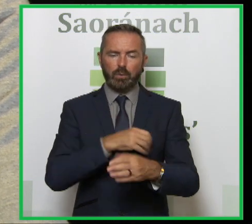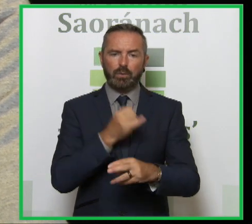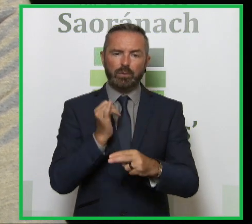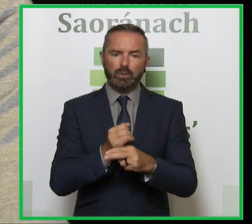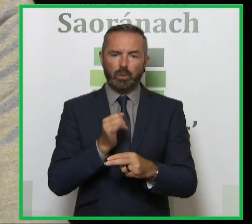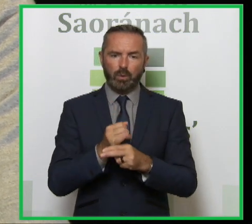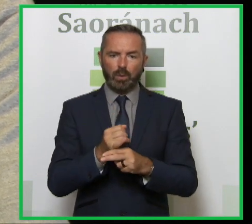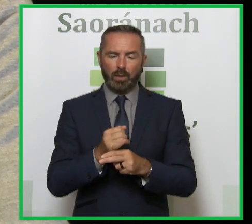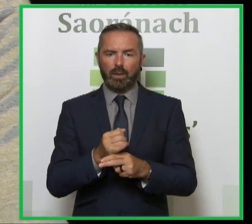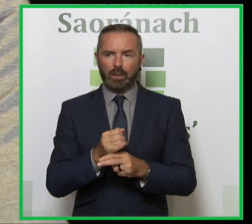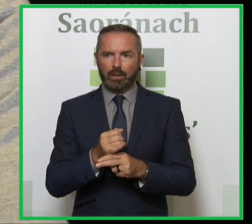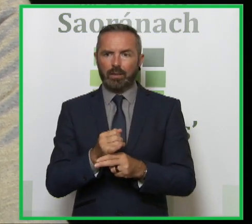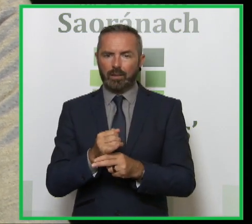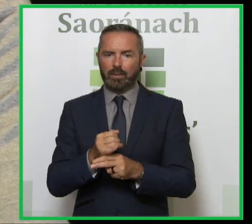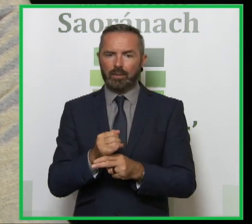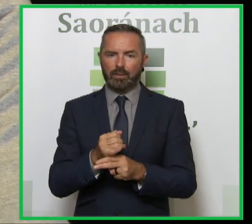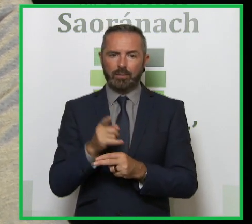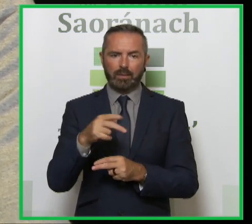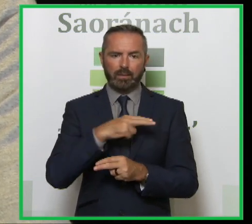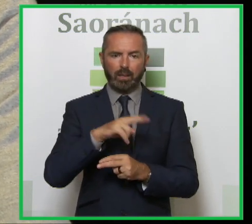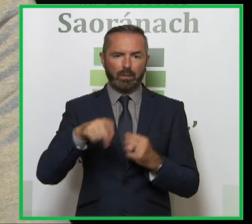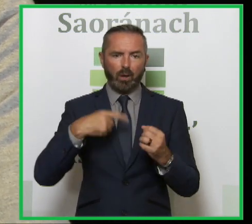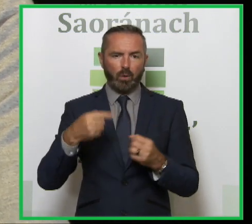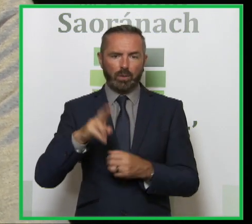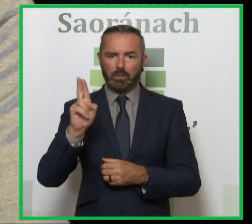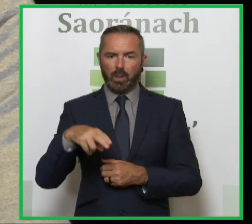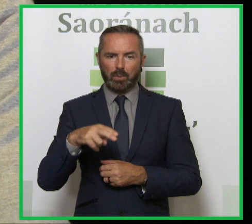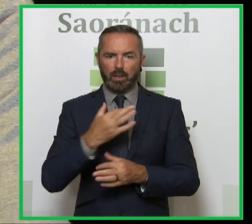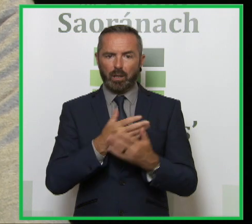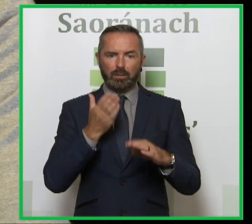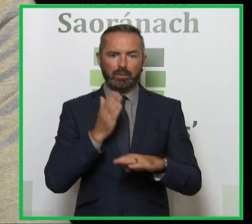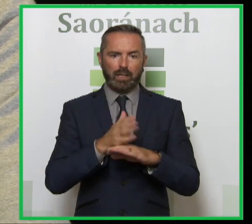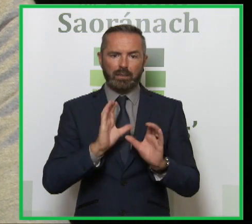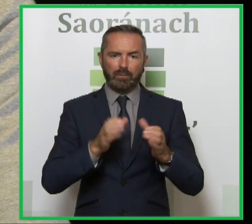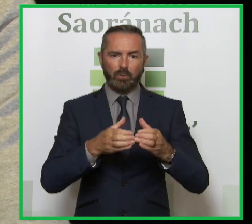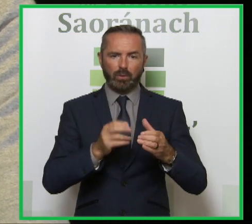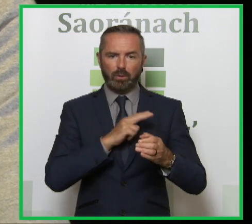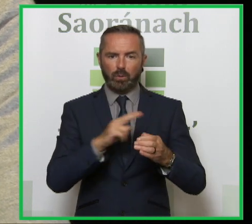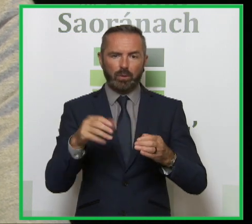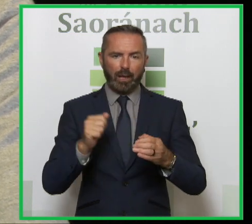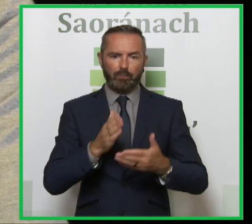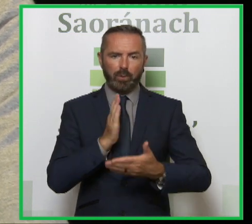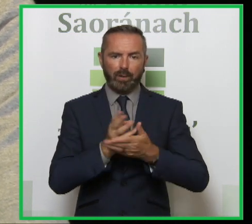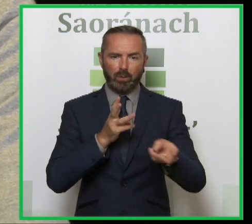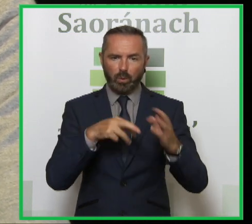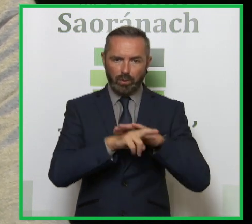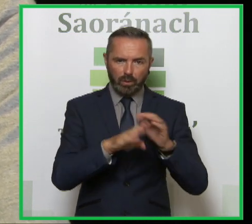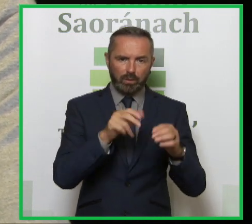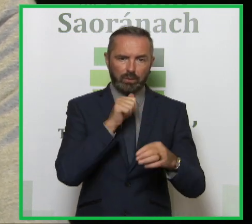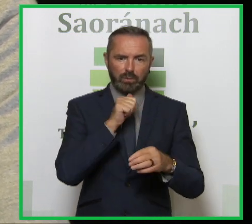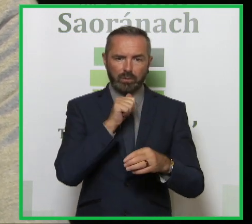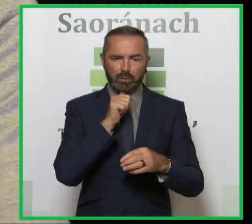schools. This isn't always possible. A lot of task forces don't have prevention workers. Some task forces don't have